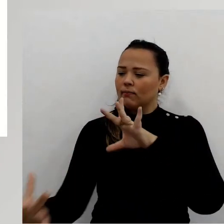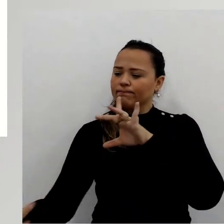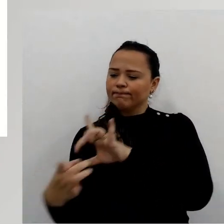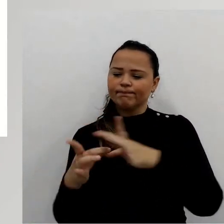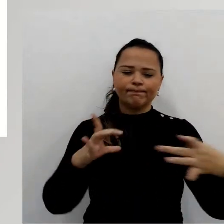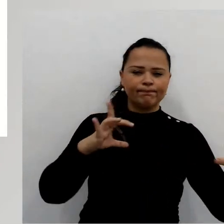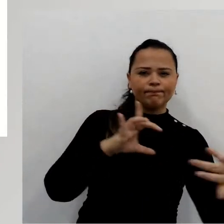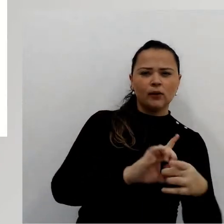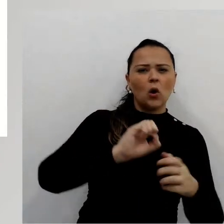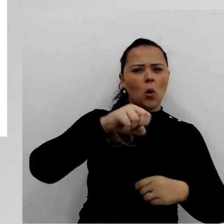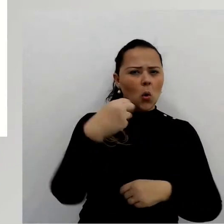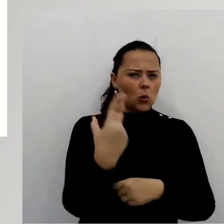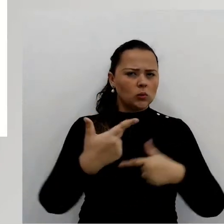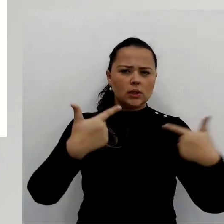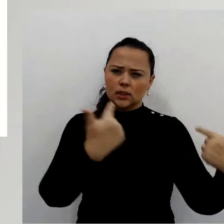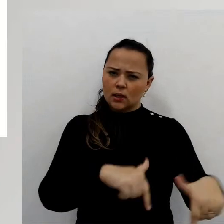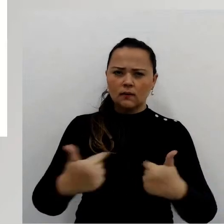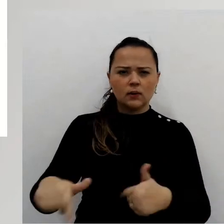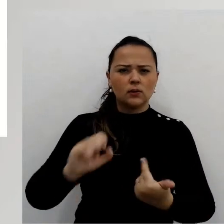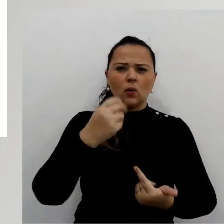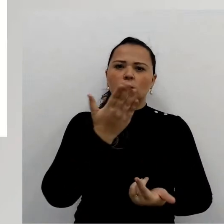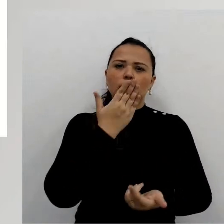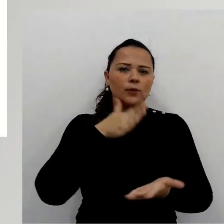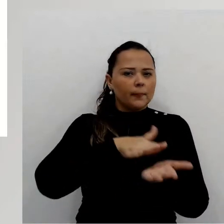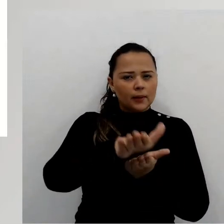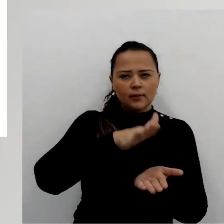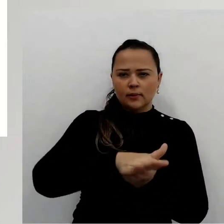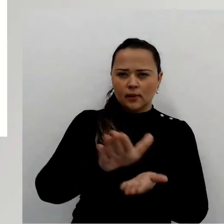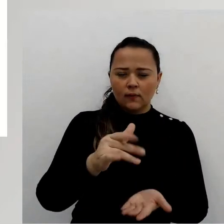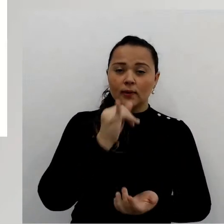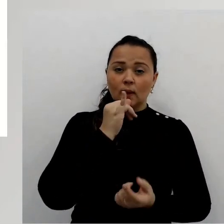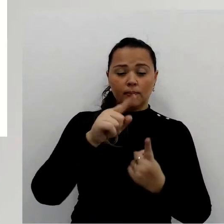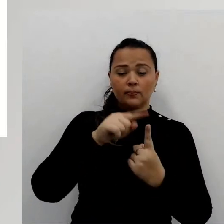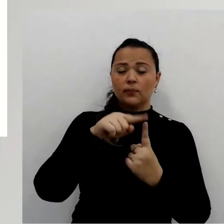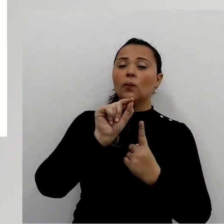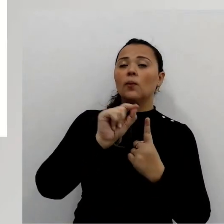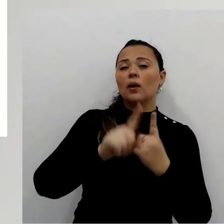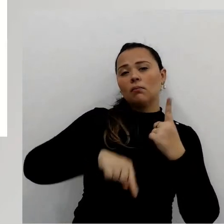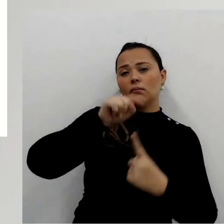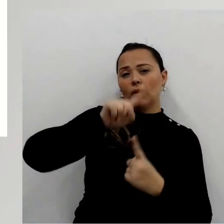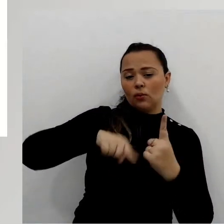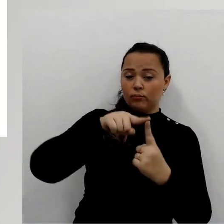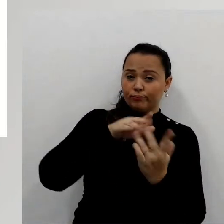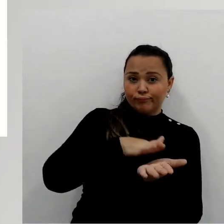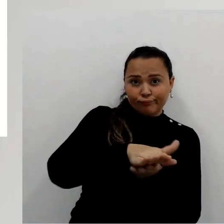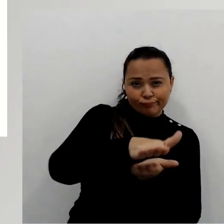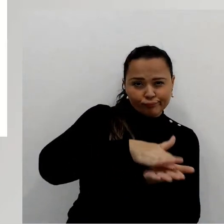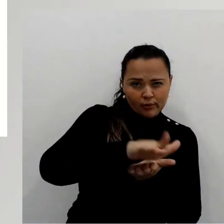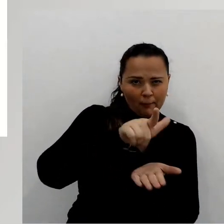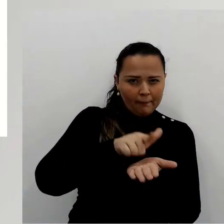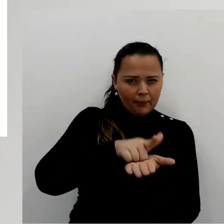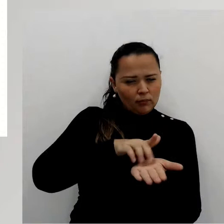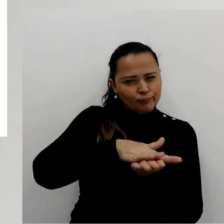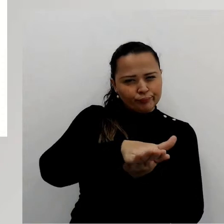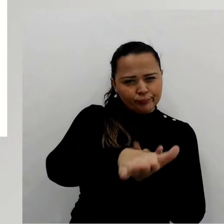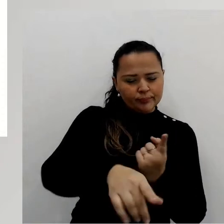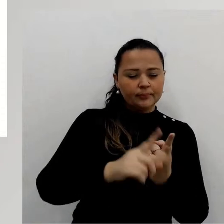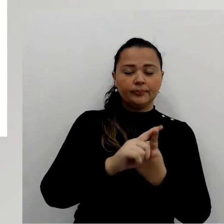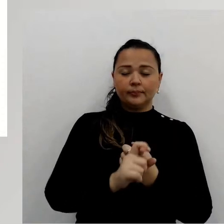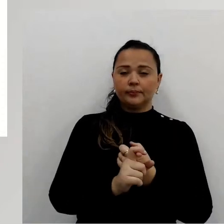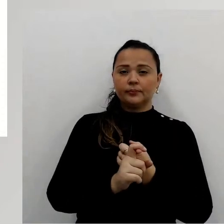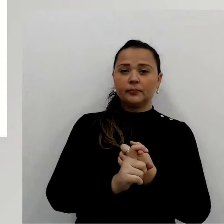models, if you will. One of them is printed products. So printed products would be predefined products,